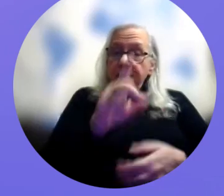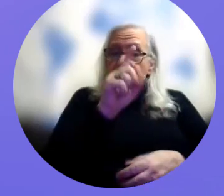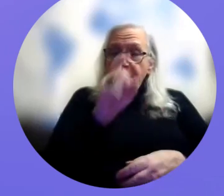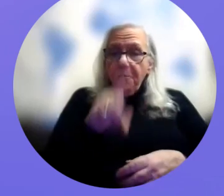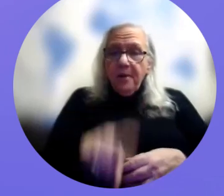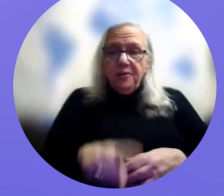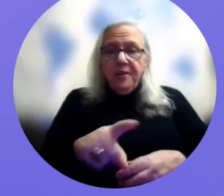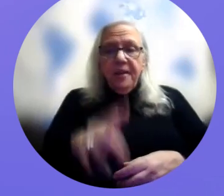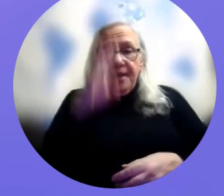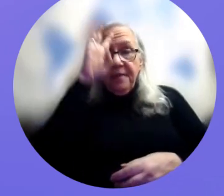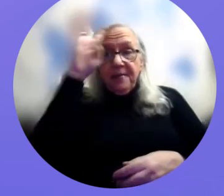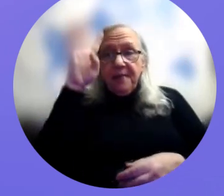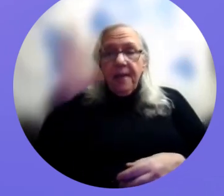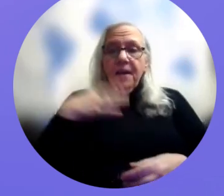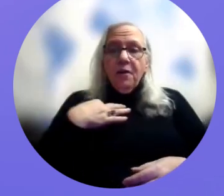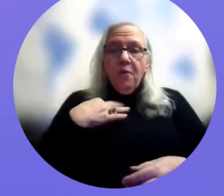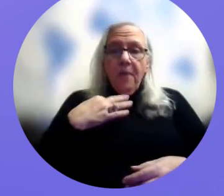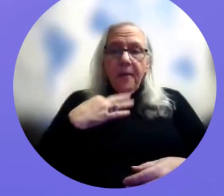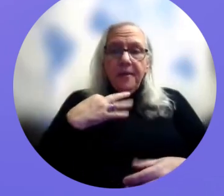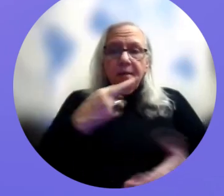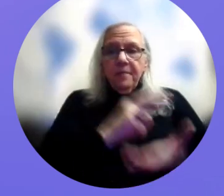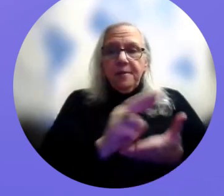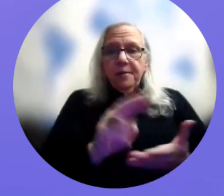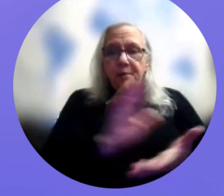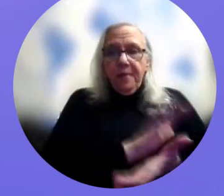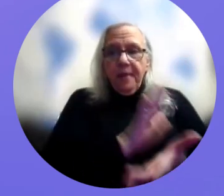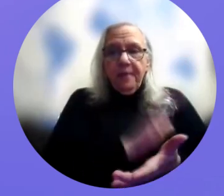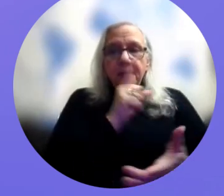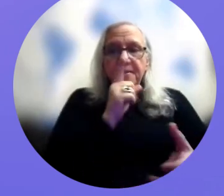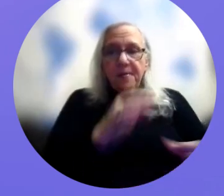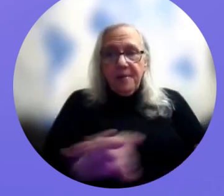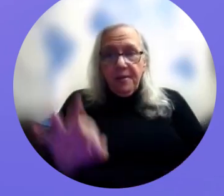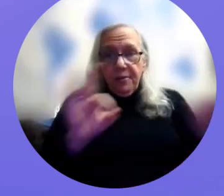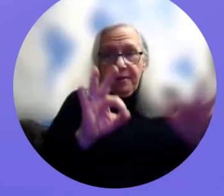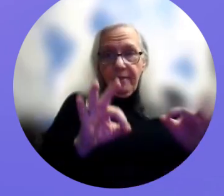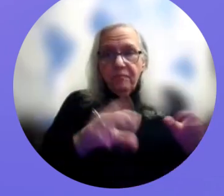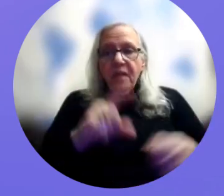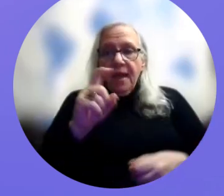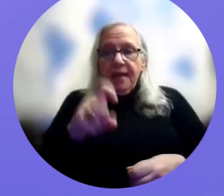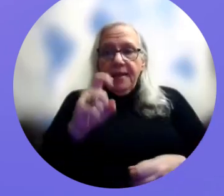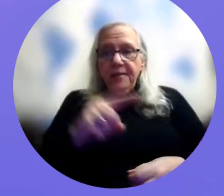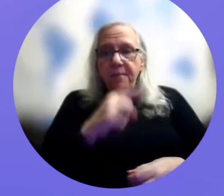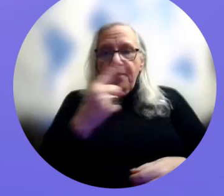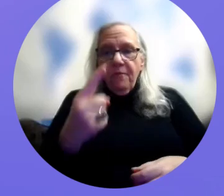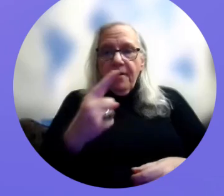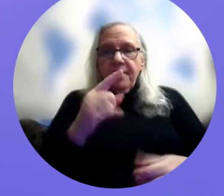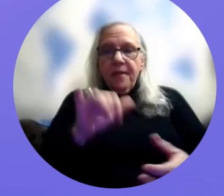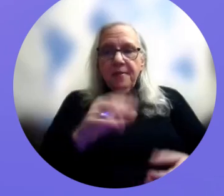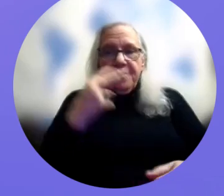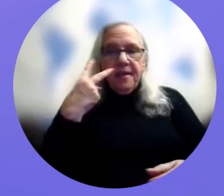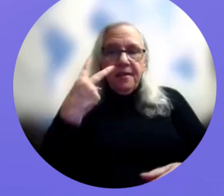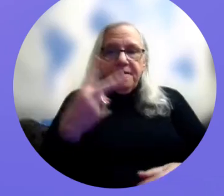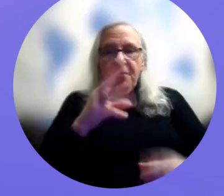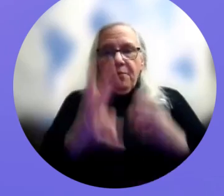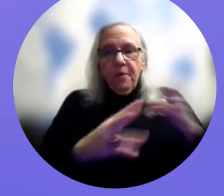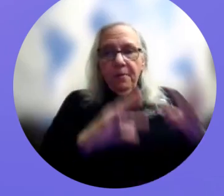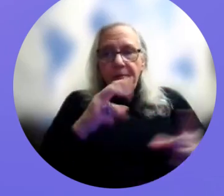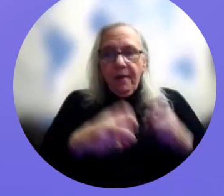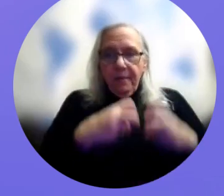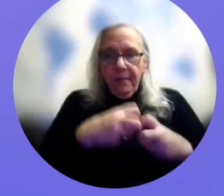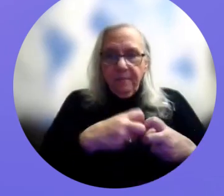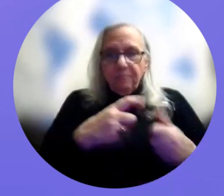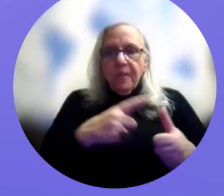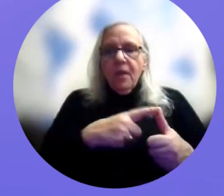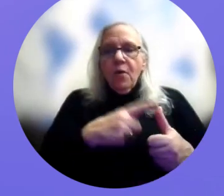The research question in designing a quality research paper is essential. It needs to be one that sees a